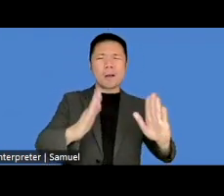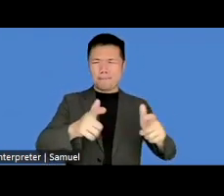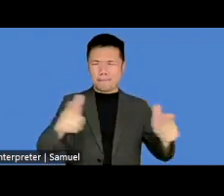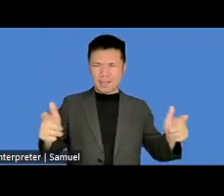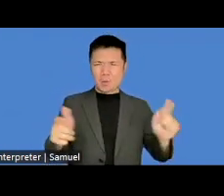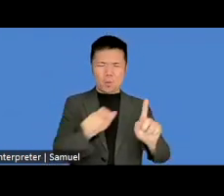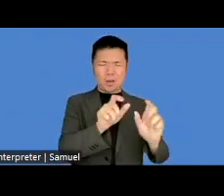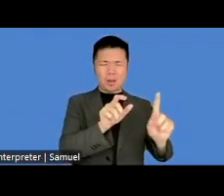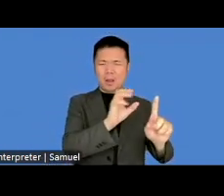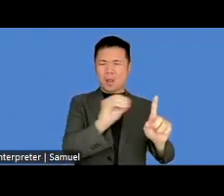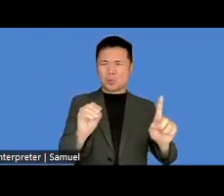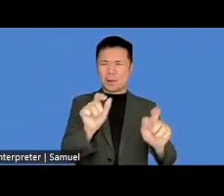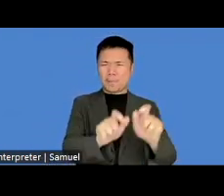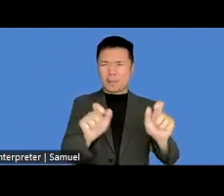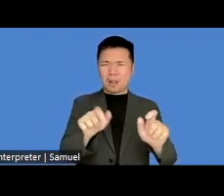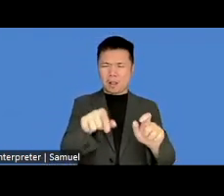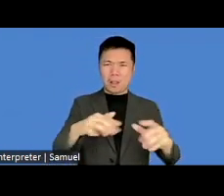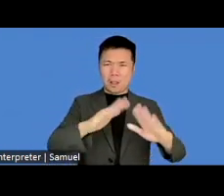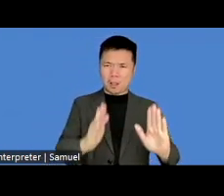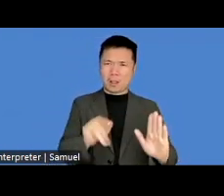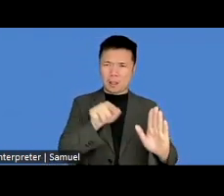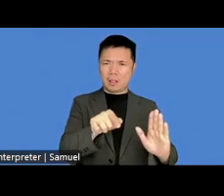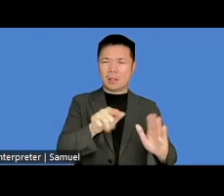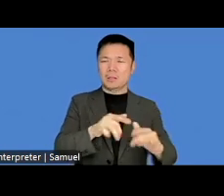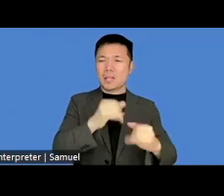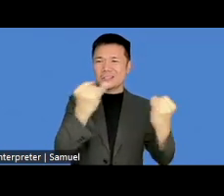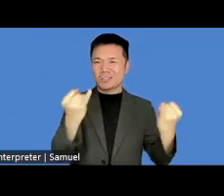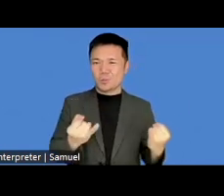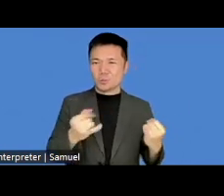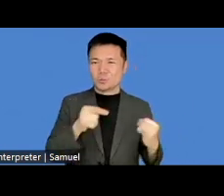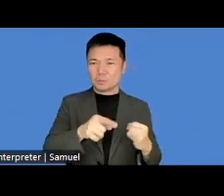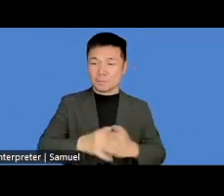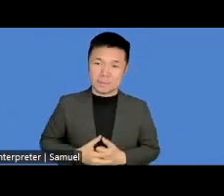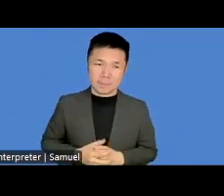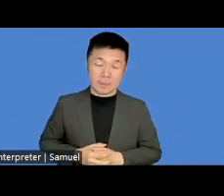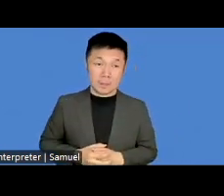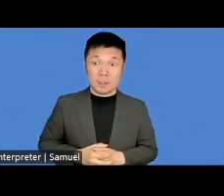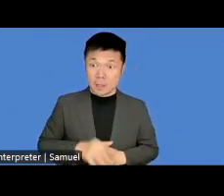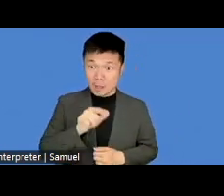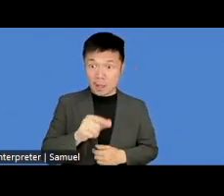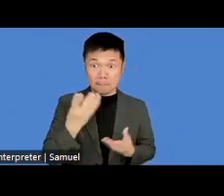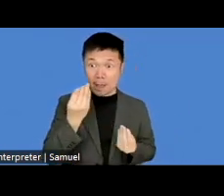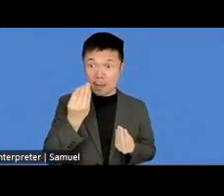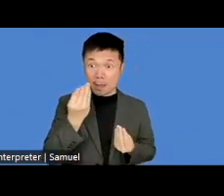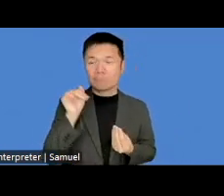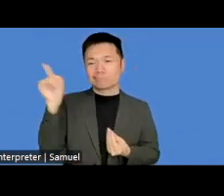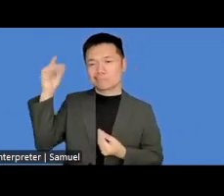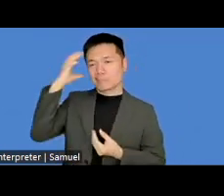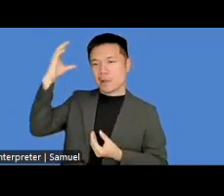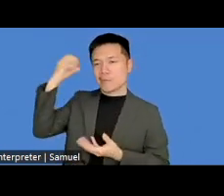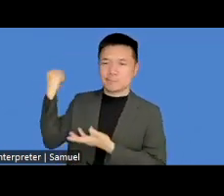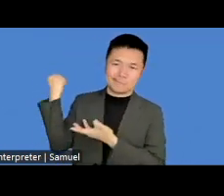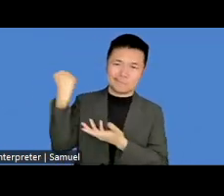institutionalized. And we found that these institutions are also funded by the government, like they receive money